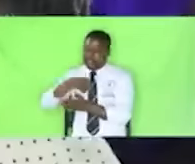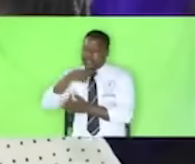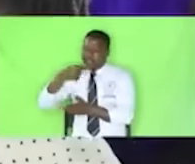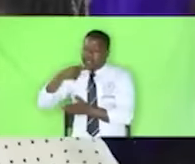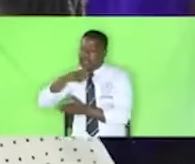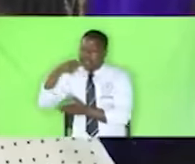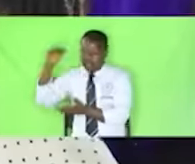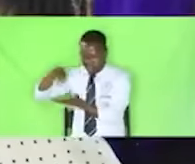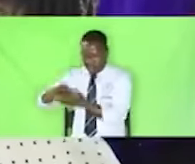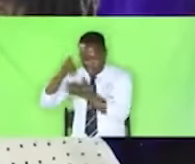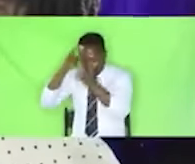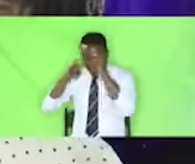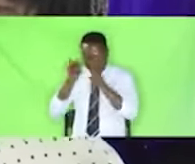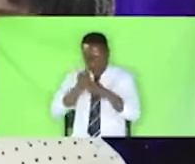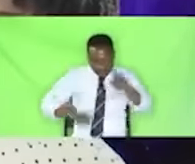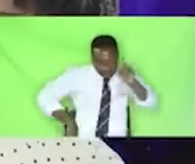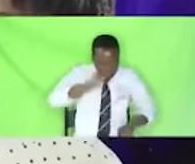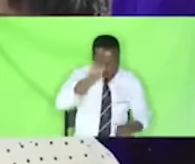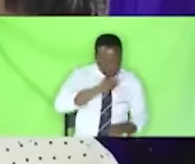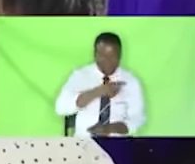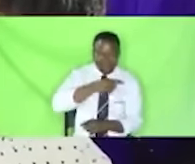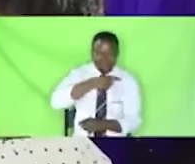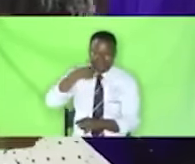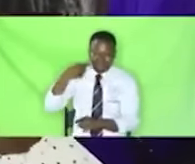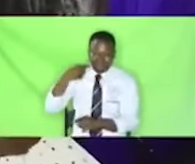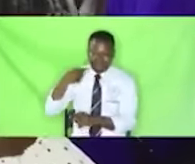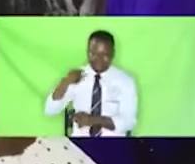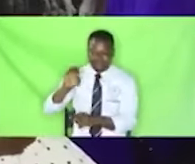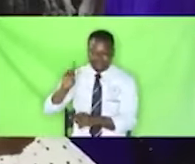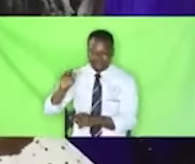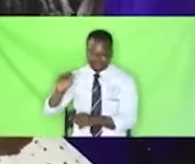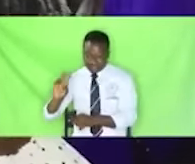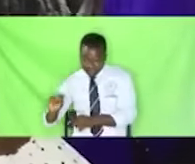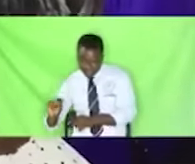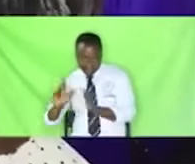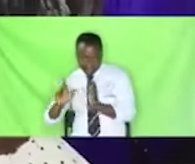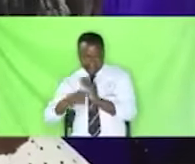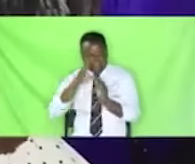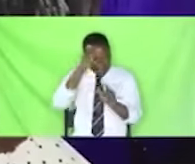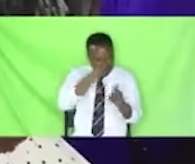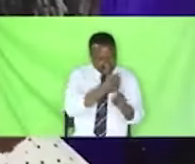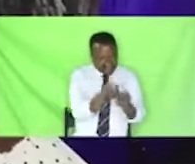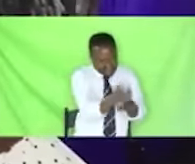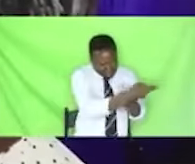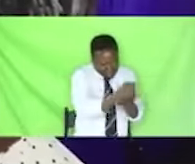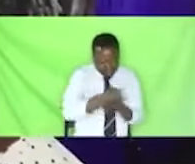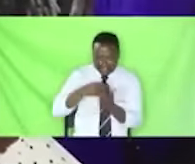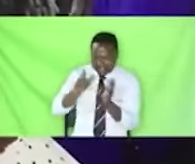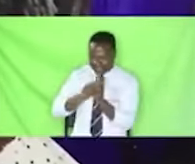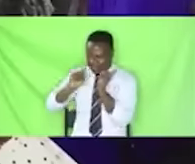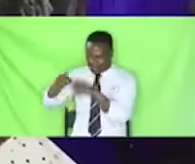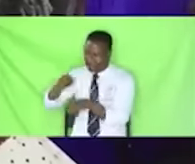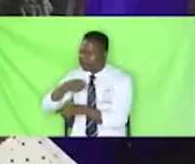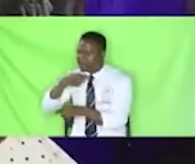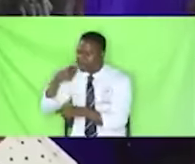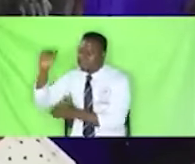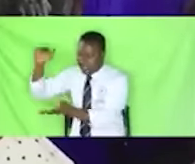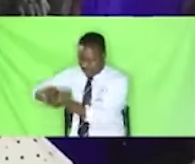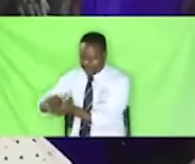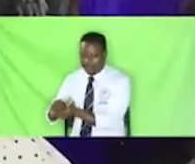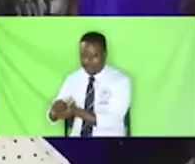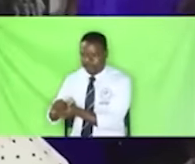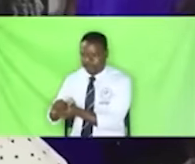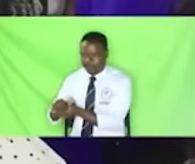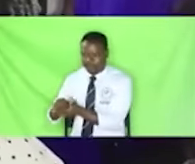Because he banished him from the Garden of Eden. But man could come and still walk around the Garden of Eden. The